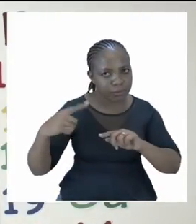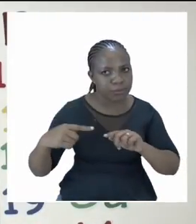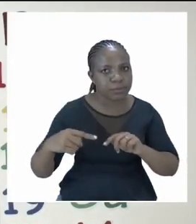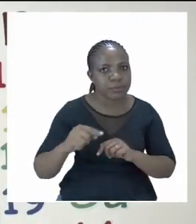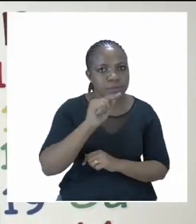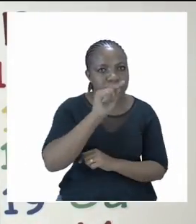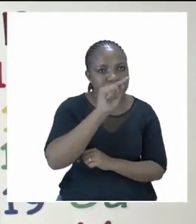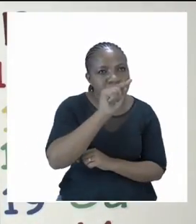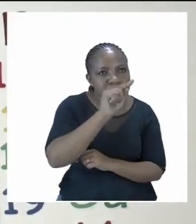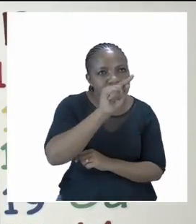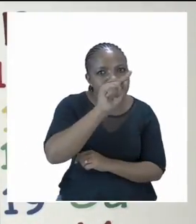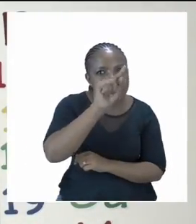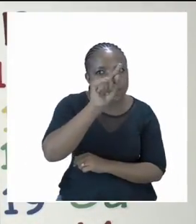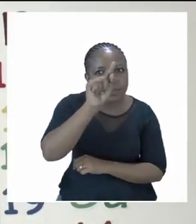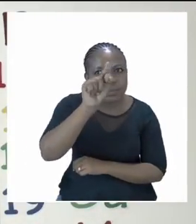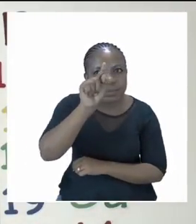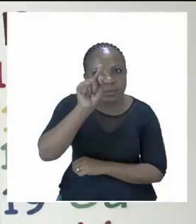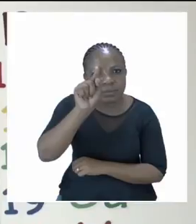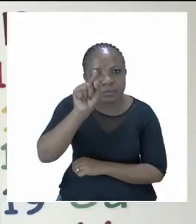Round,